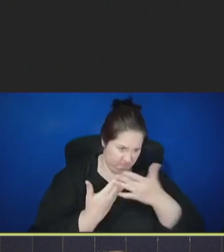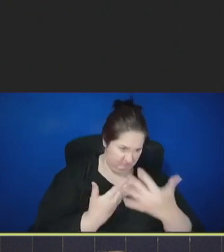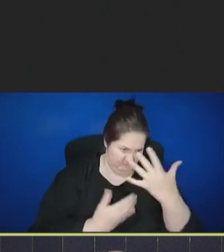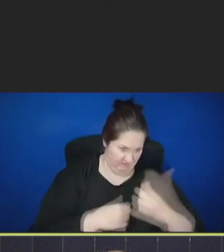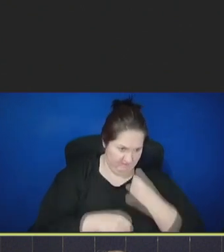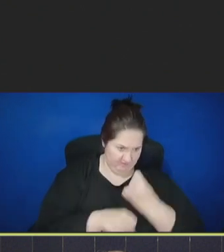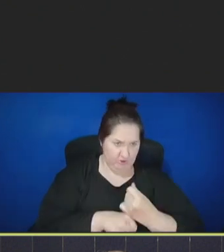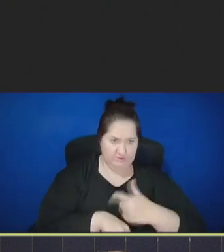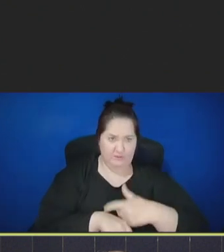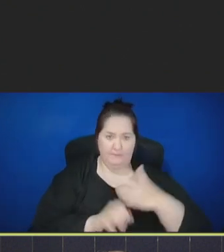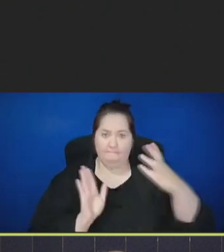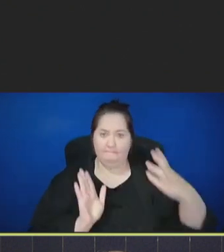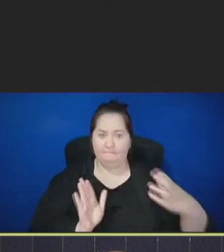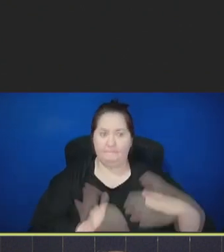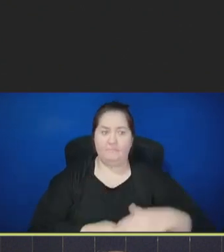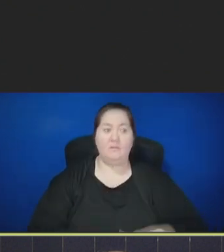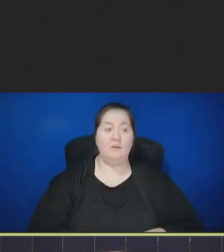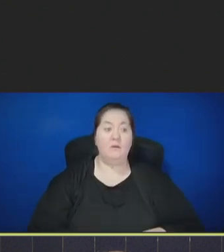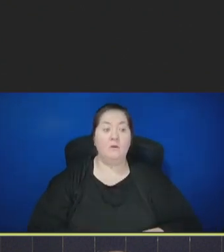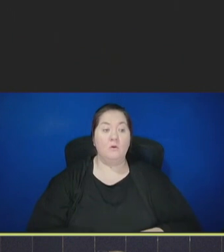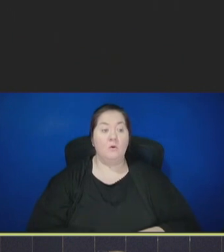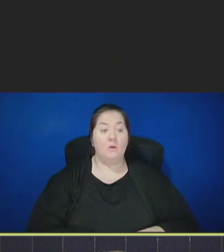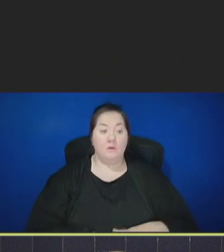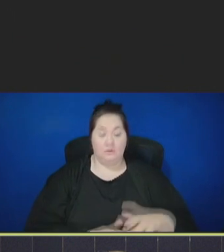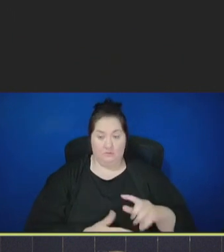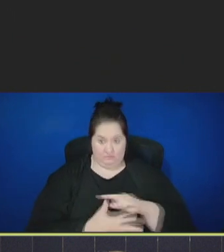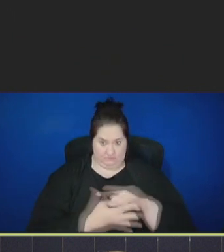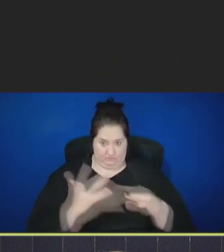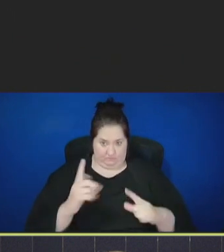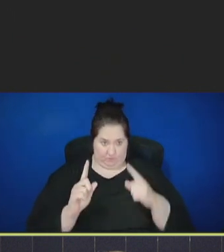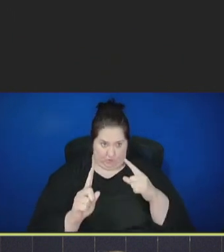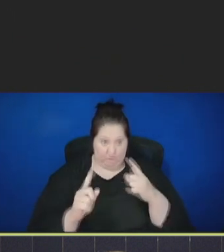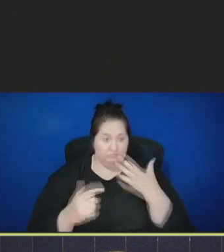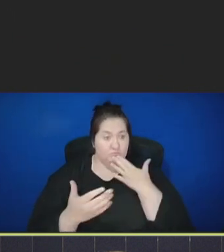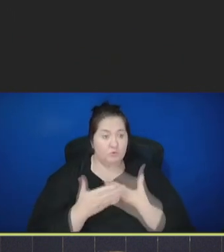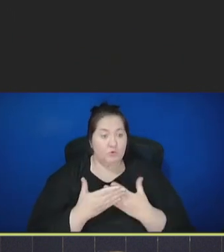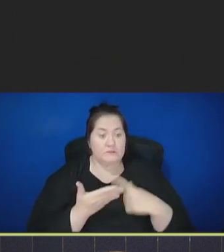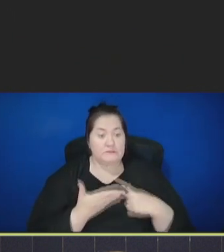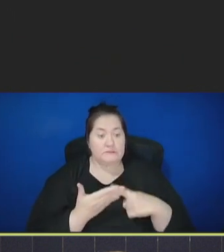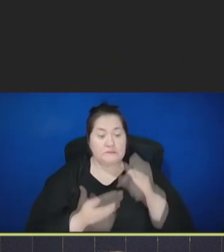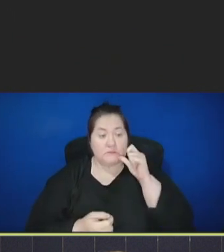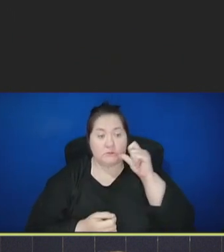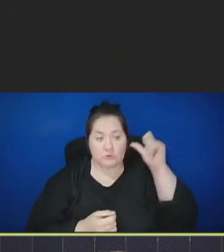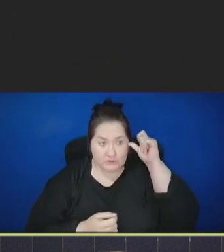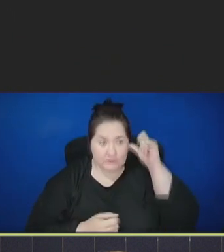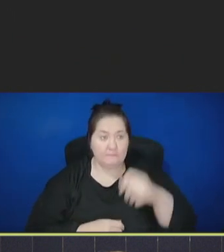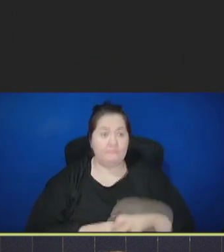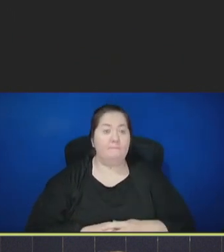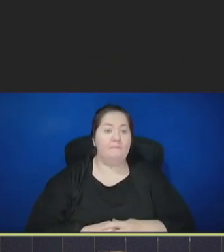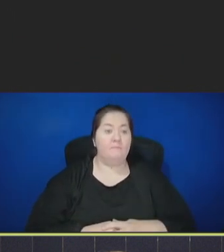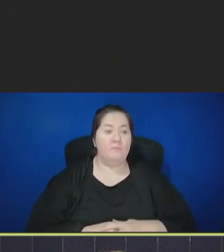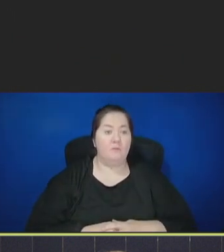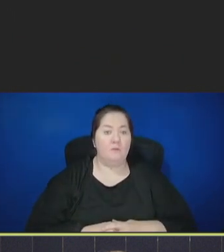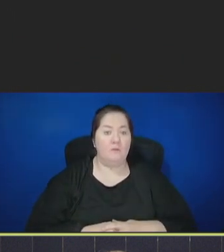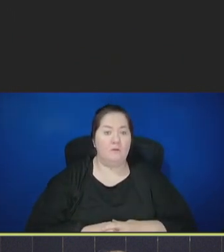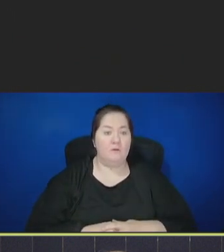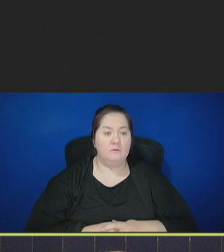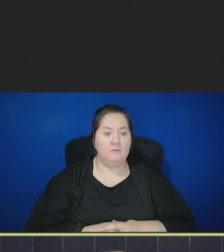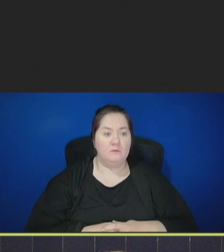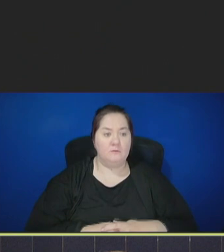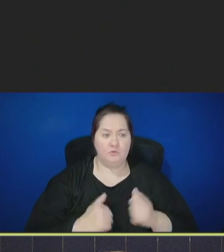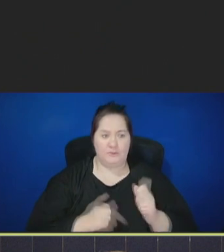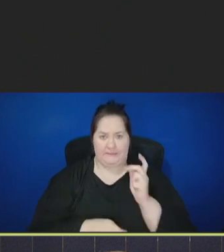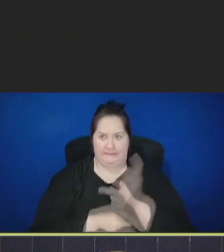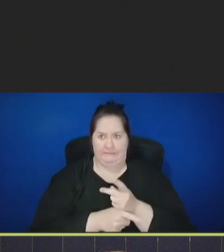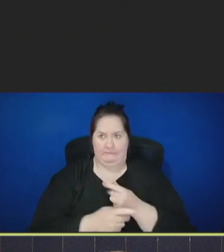And so here are the current goals. We had a very good discussion yesterday about trying to keep the